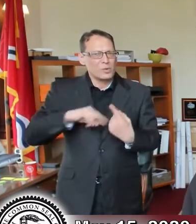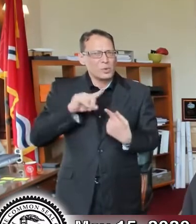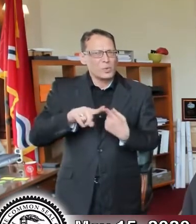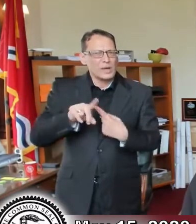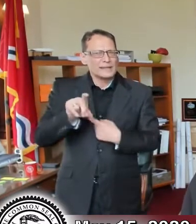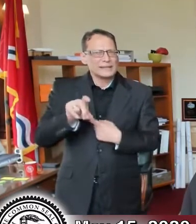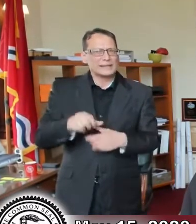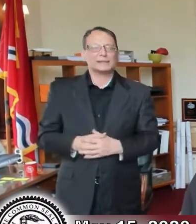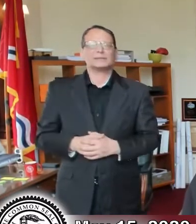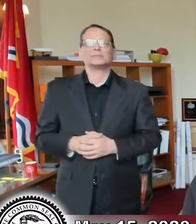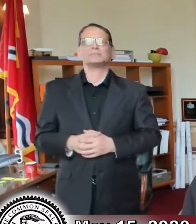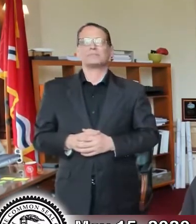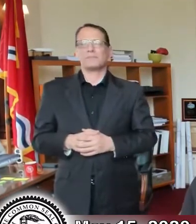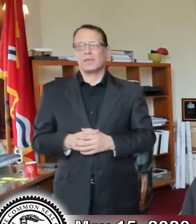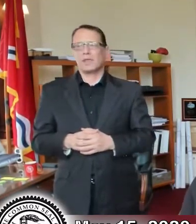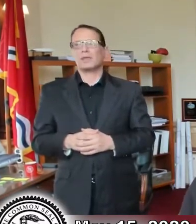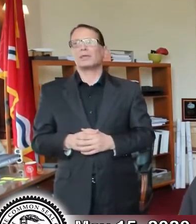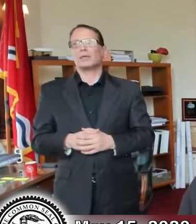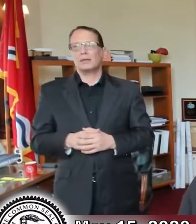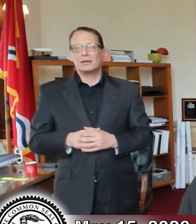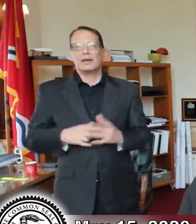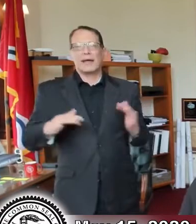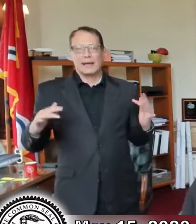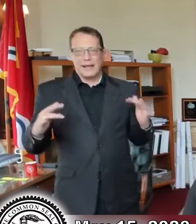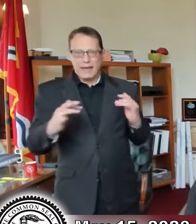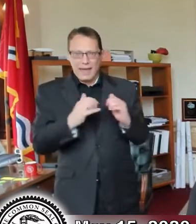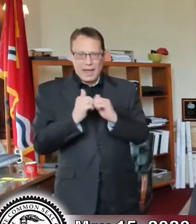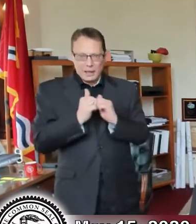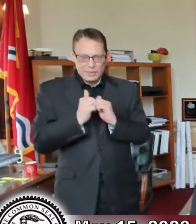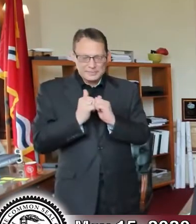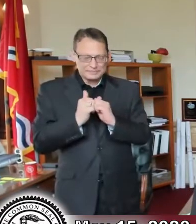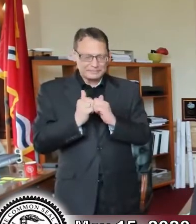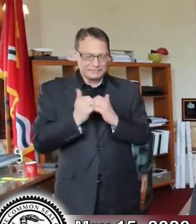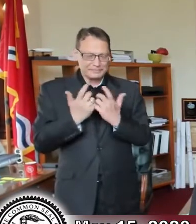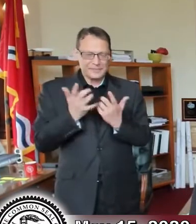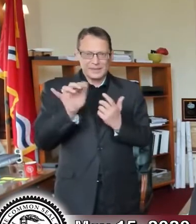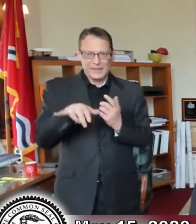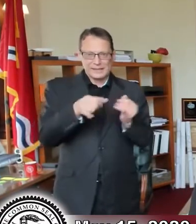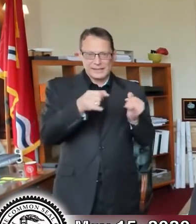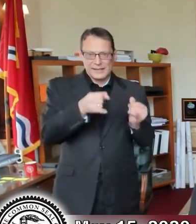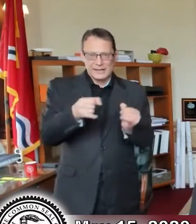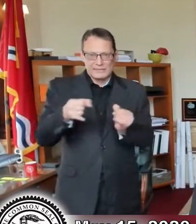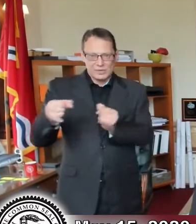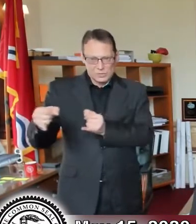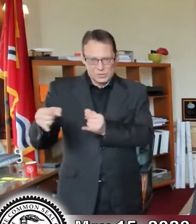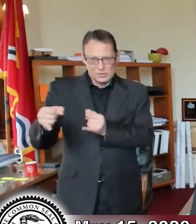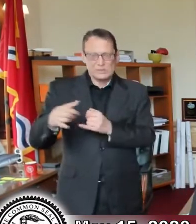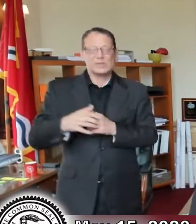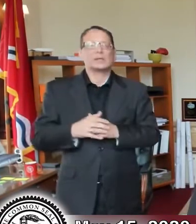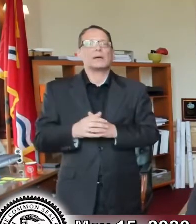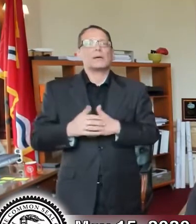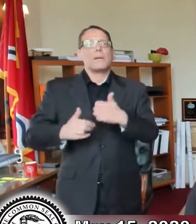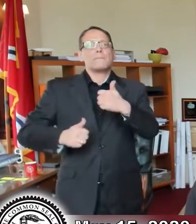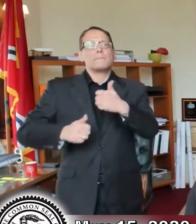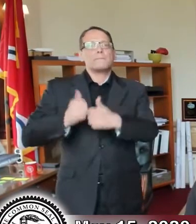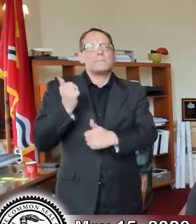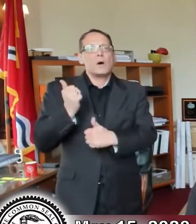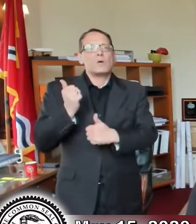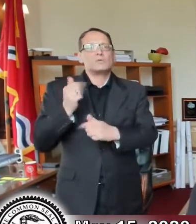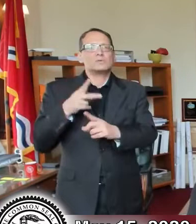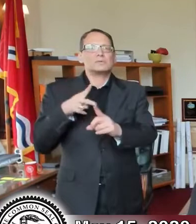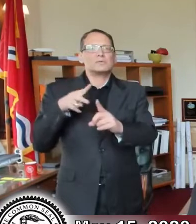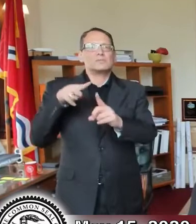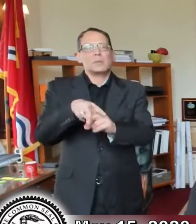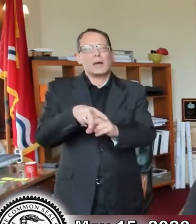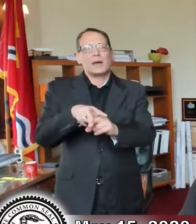So the social gatherings of more than 10 people applies to individuals. So it mostly applies to